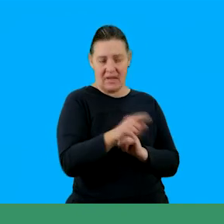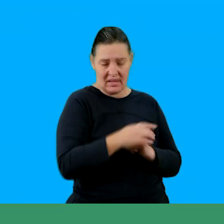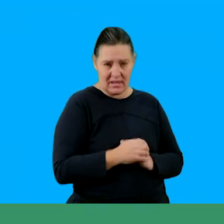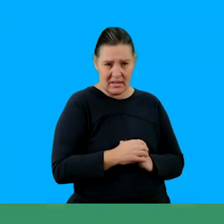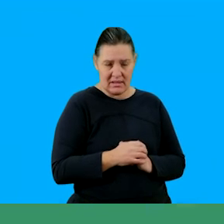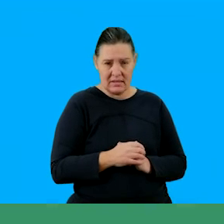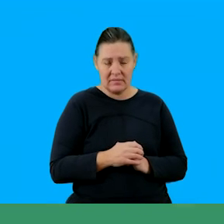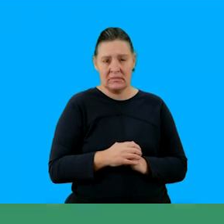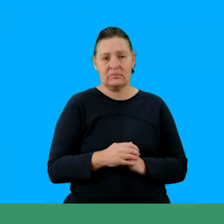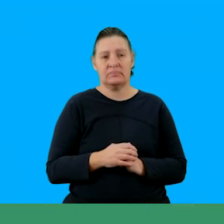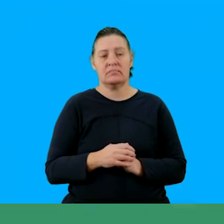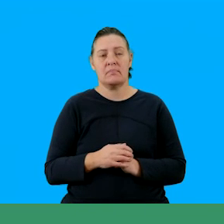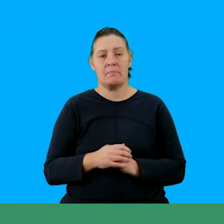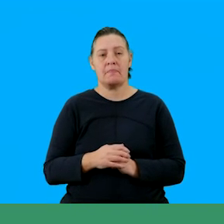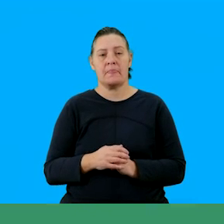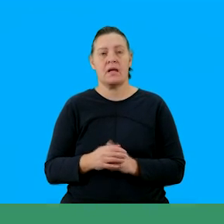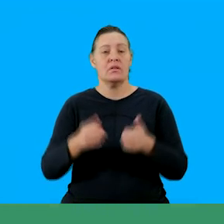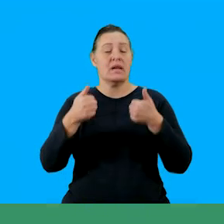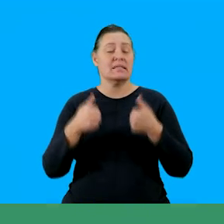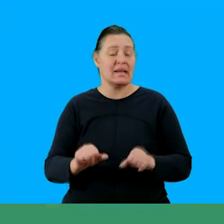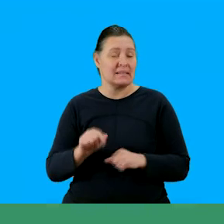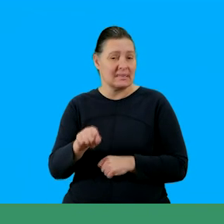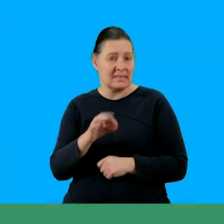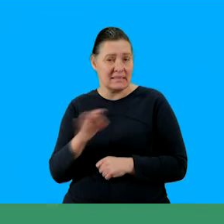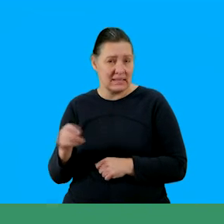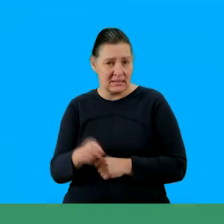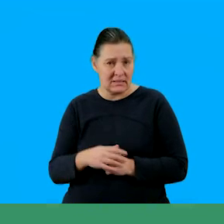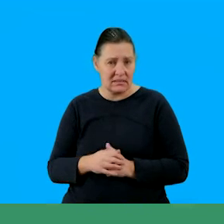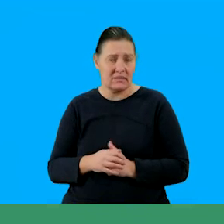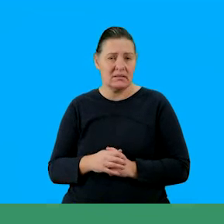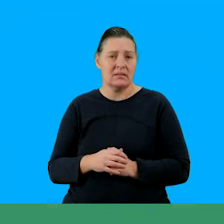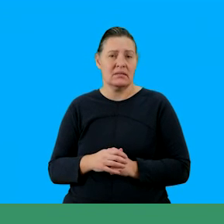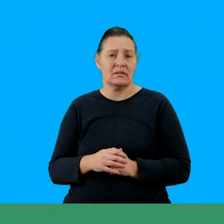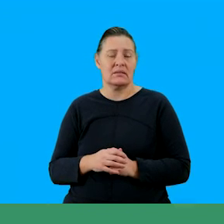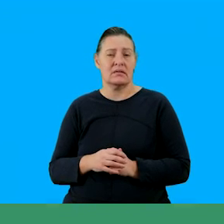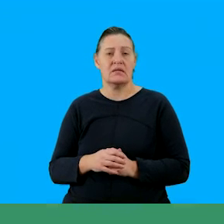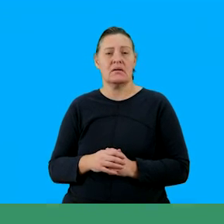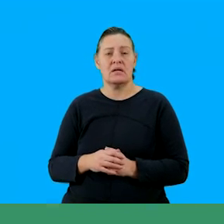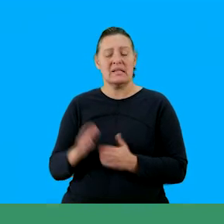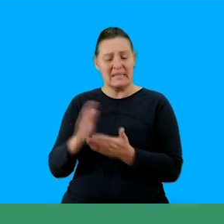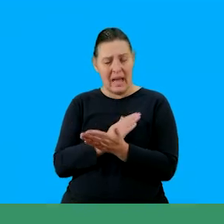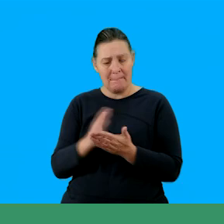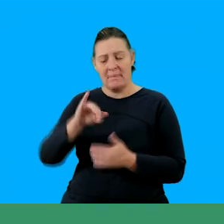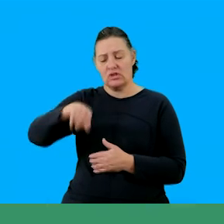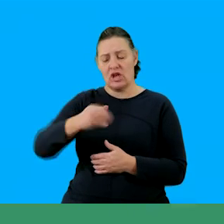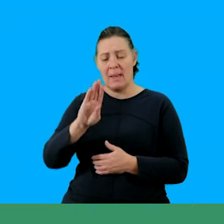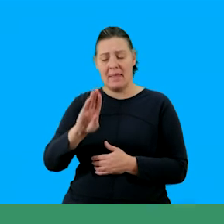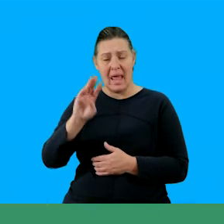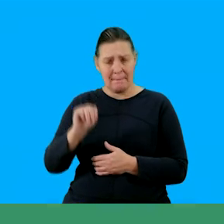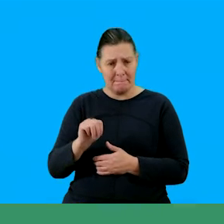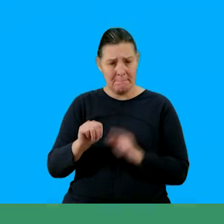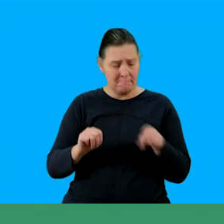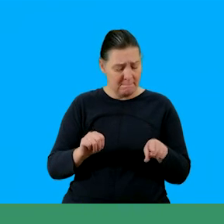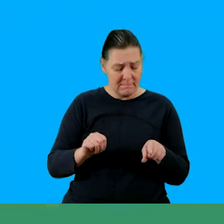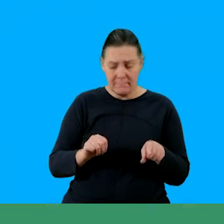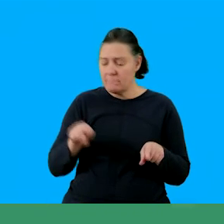there. Now let us move on to the second sentence, the last sentence rather. Some of JBM's